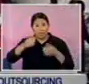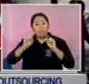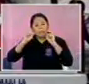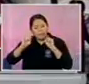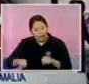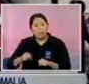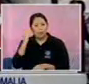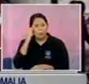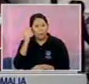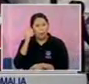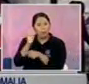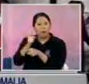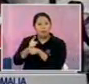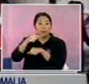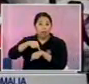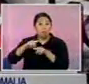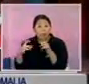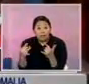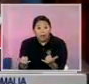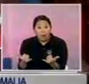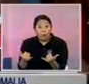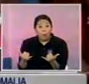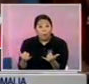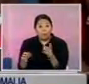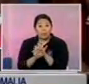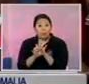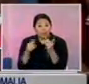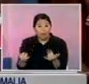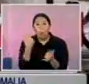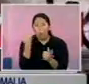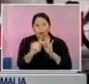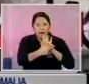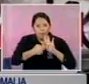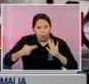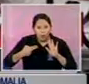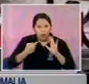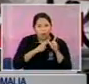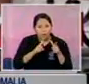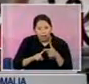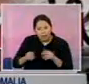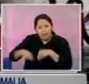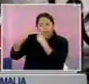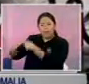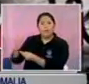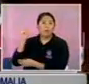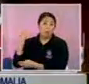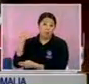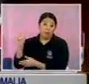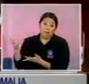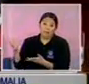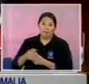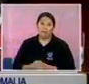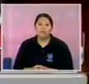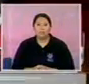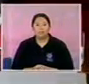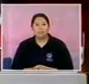But to use it at a time in media when it has only been marked is deceiving the public, Mr. President. Anyway, where the ruling should come